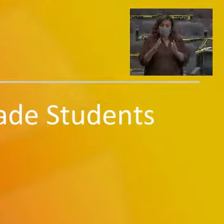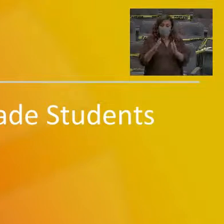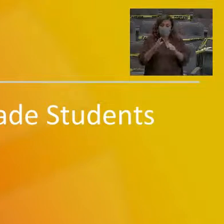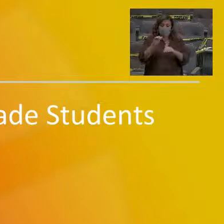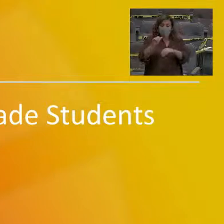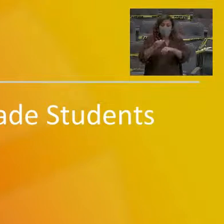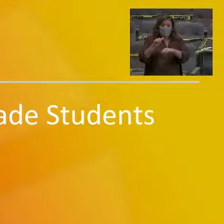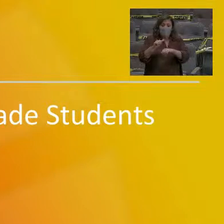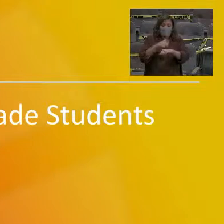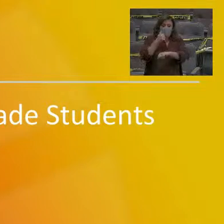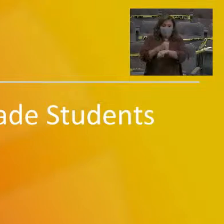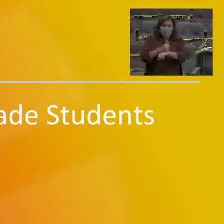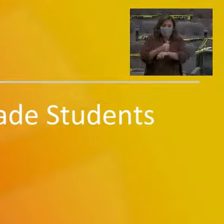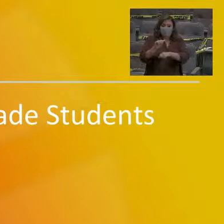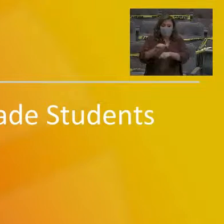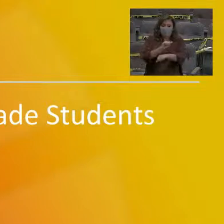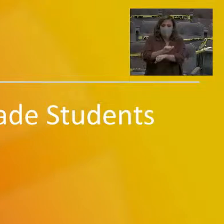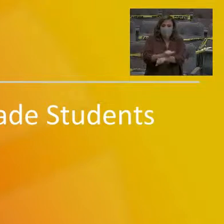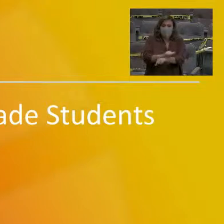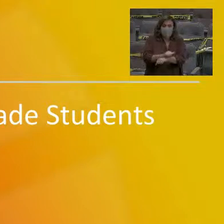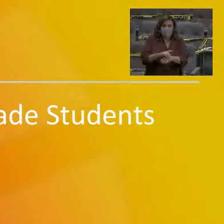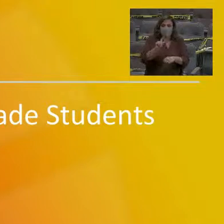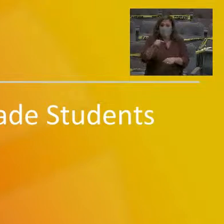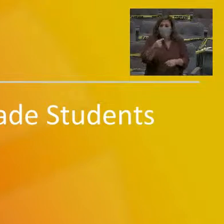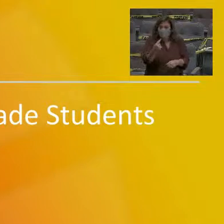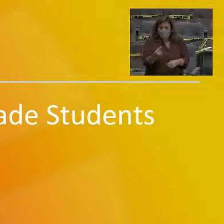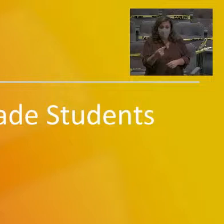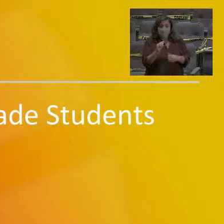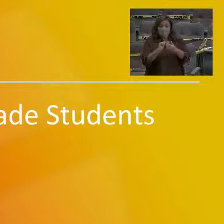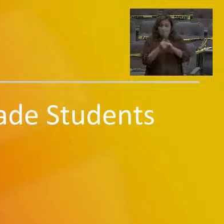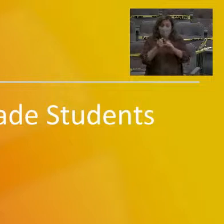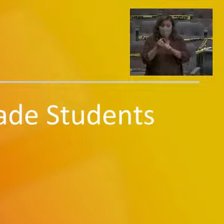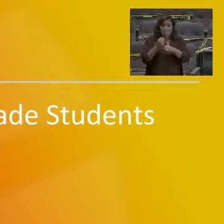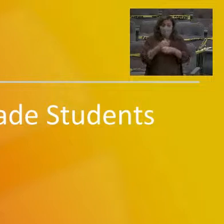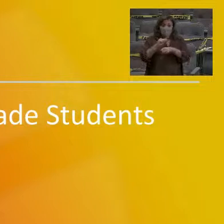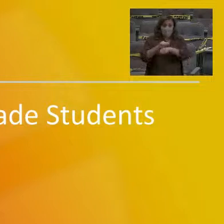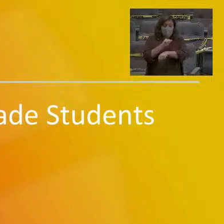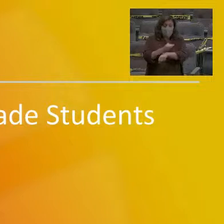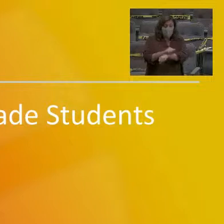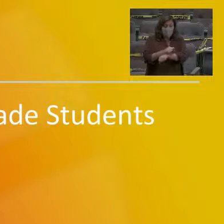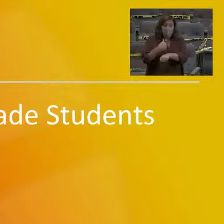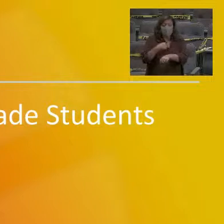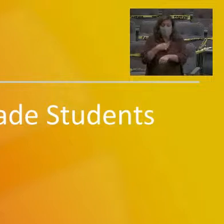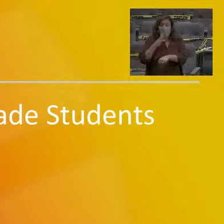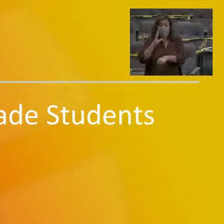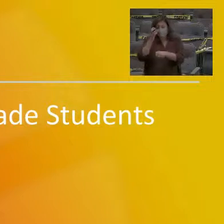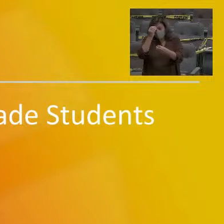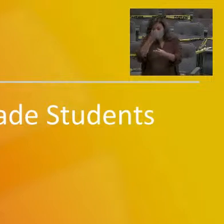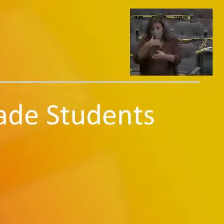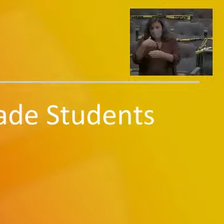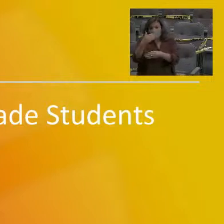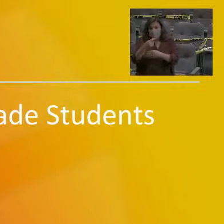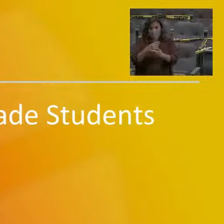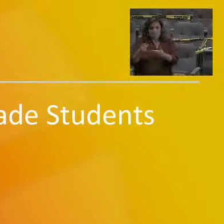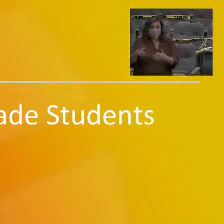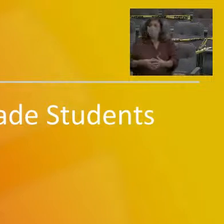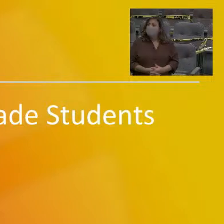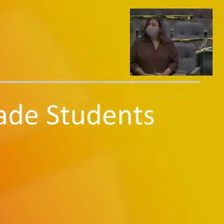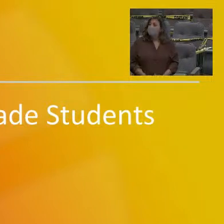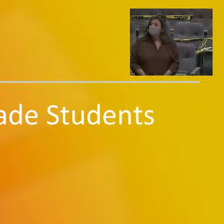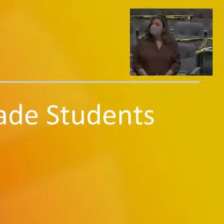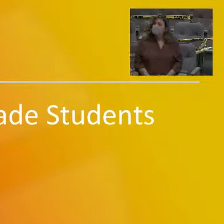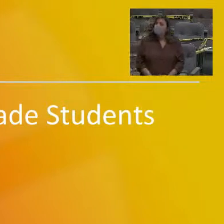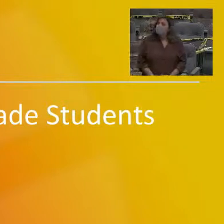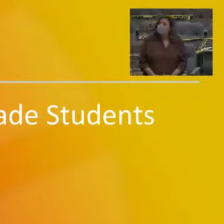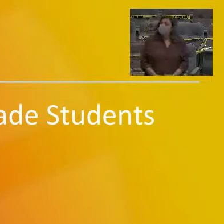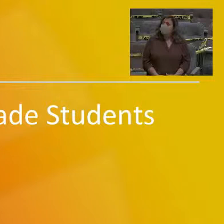appointment only. Information on how to make these appointments will be available early next week.